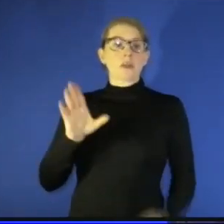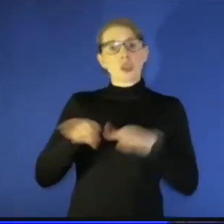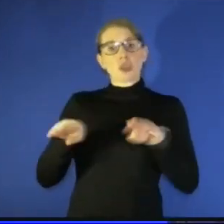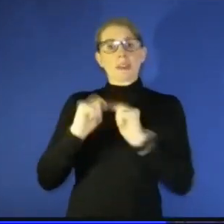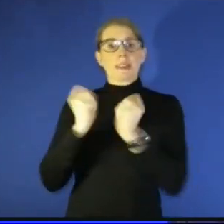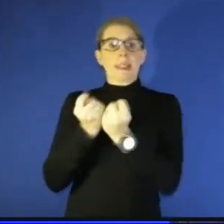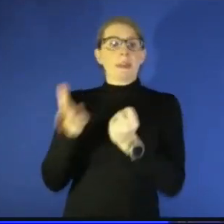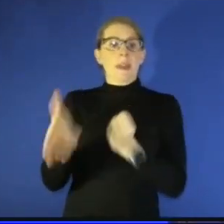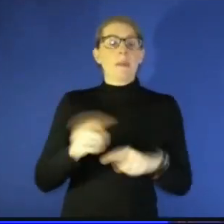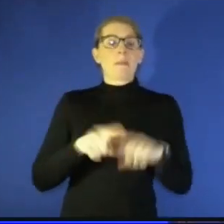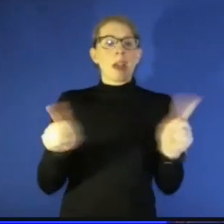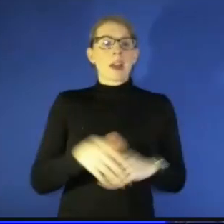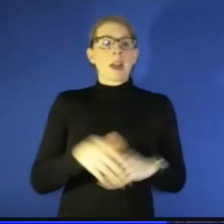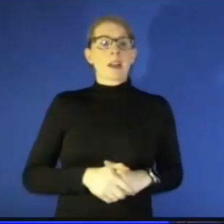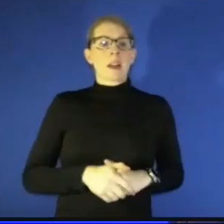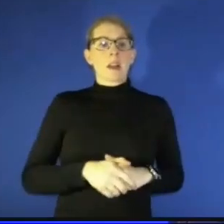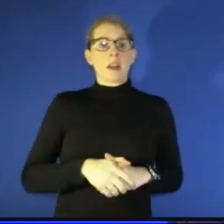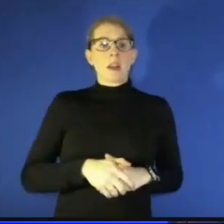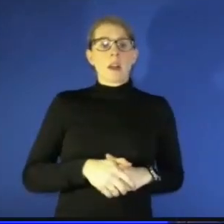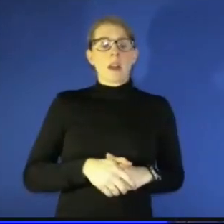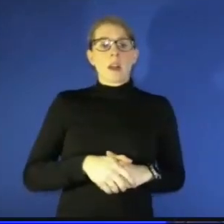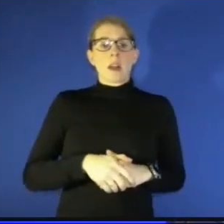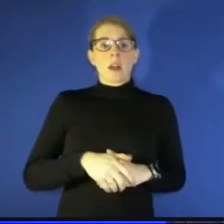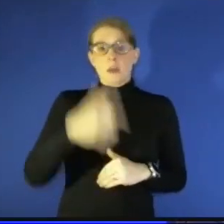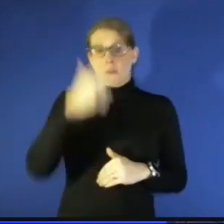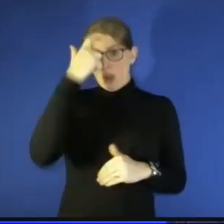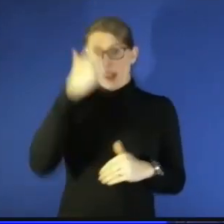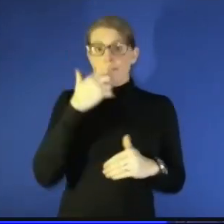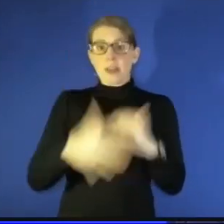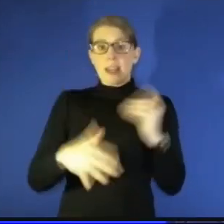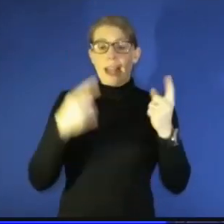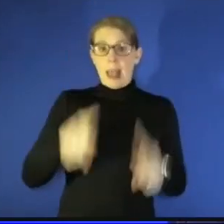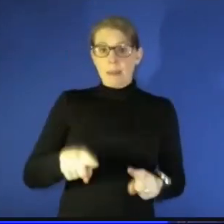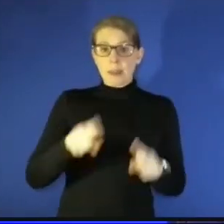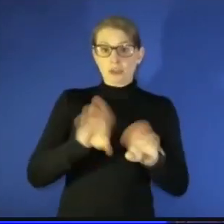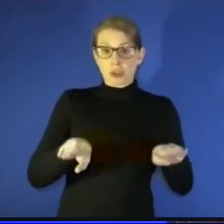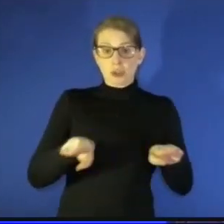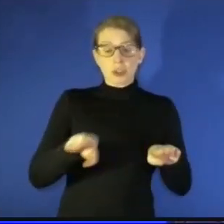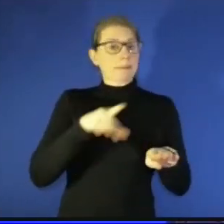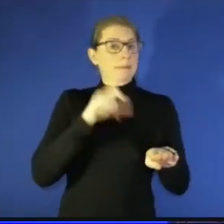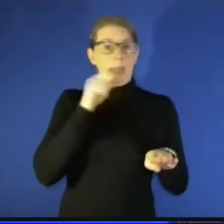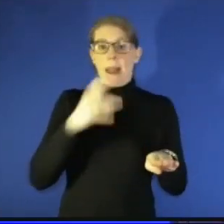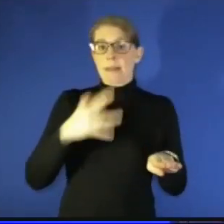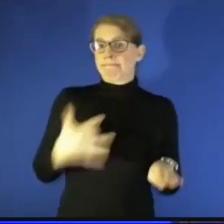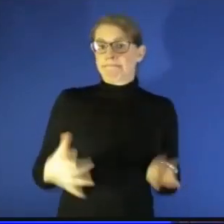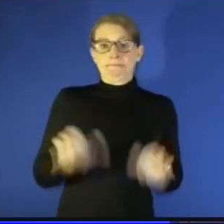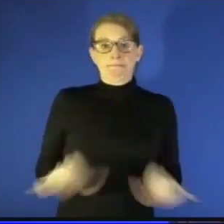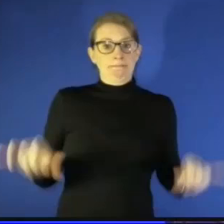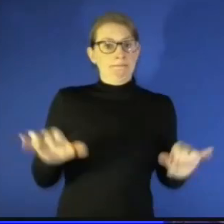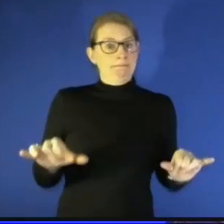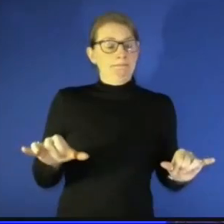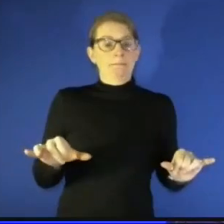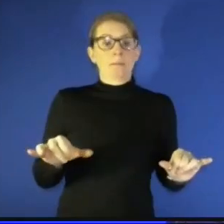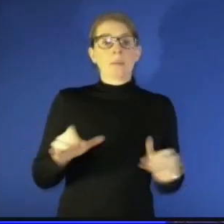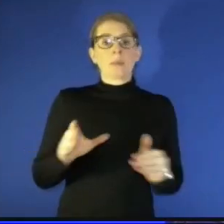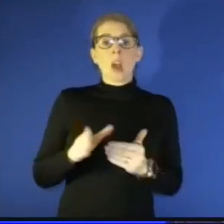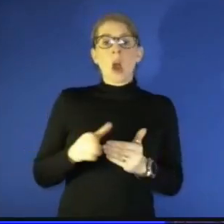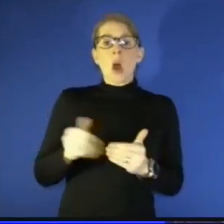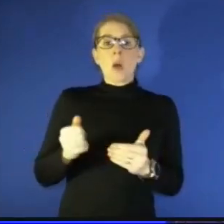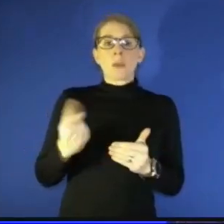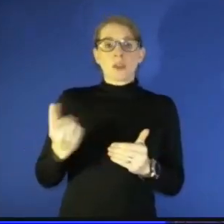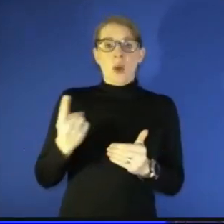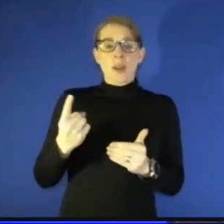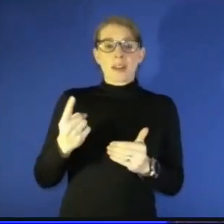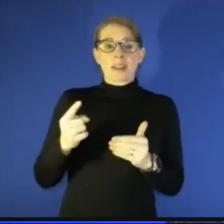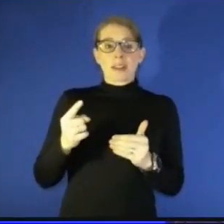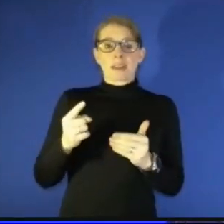But brain bleeding in a child is not a common thing. There is almost always an explanation if this happens